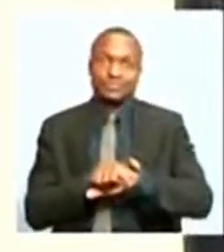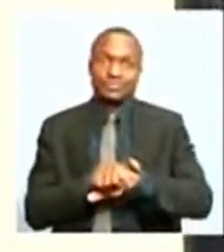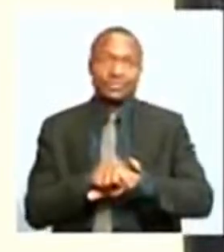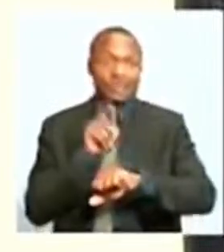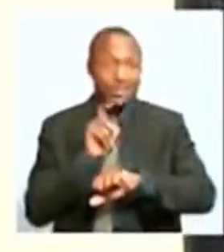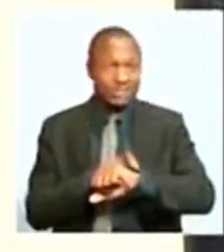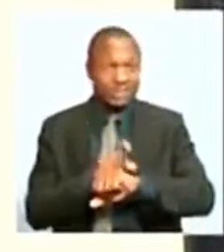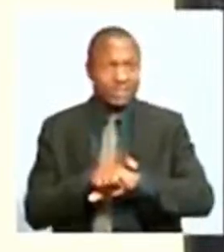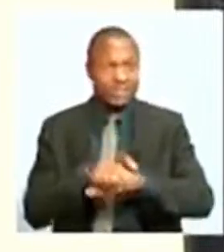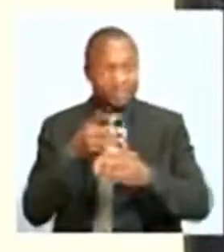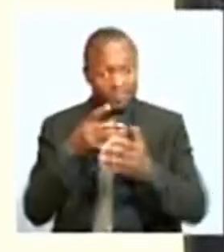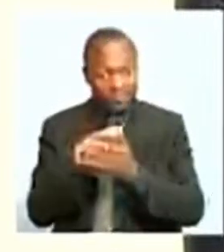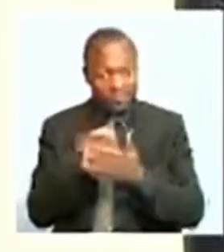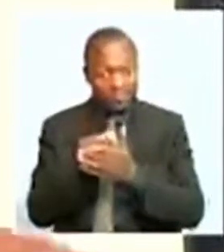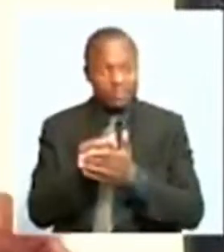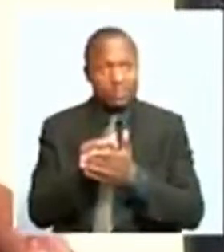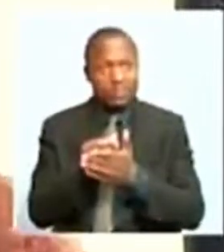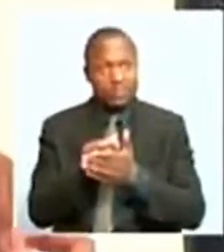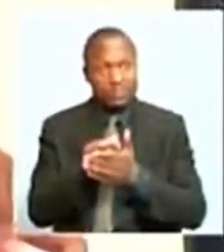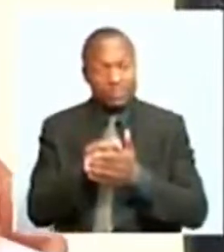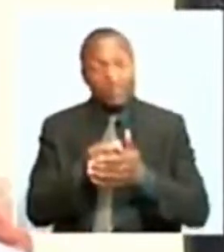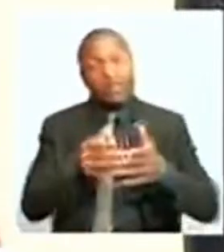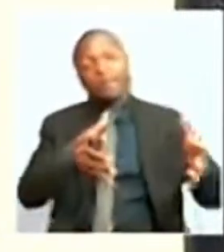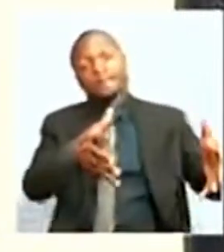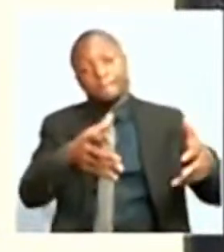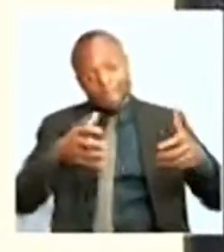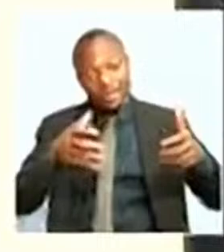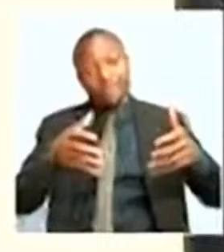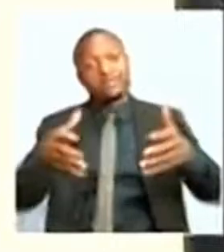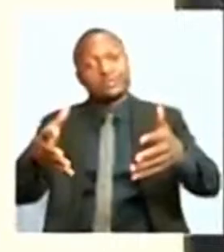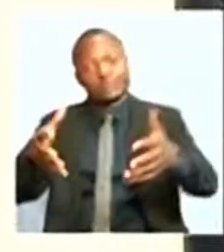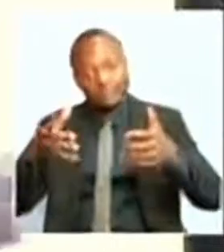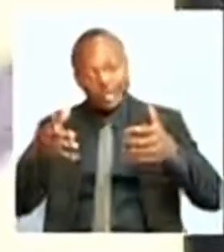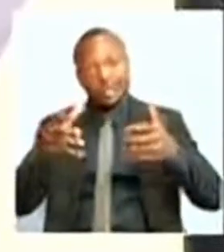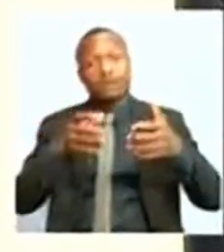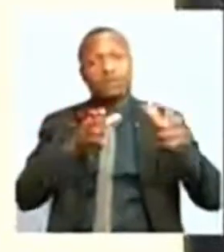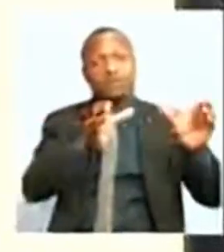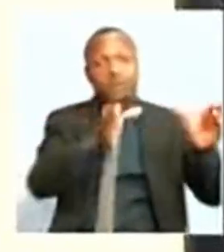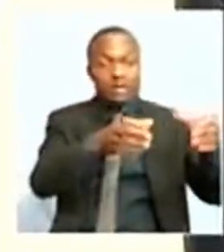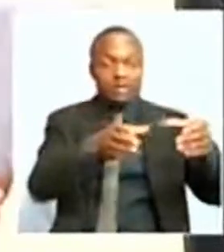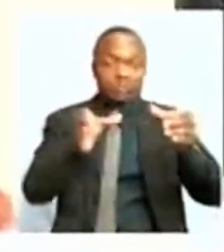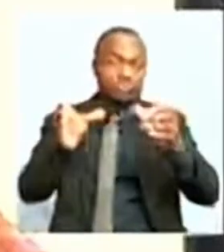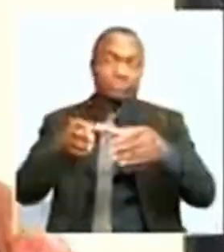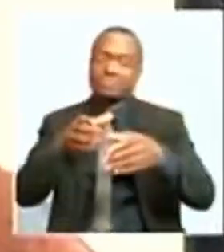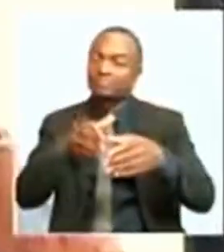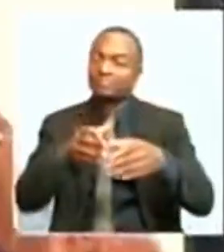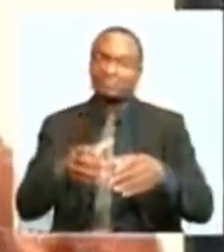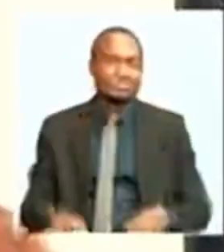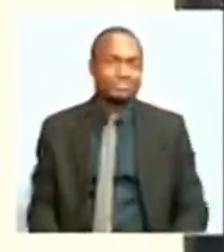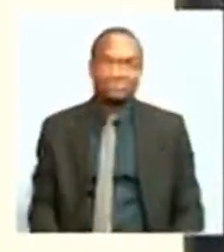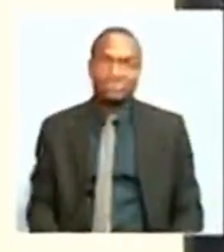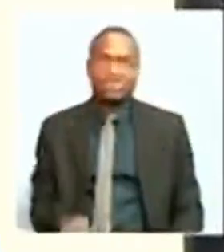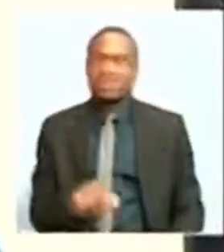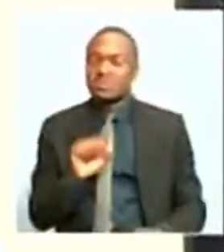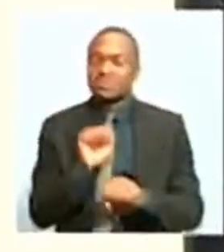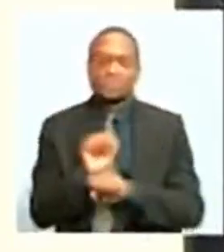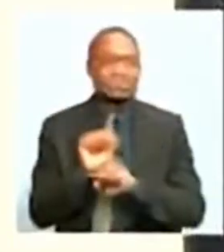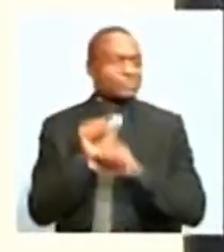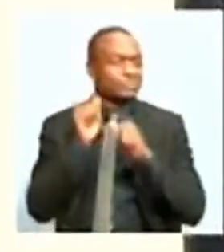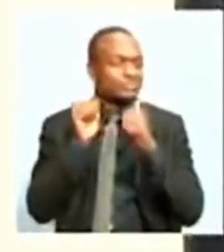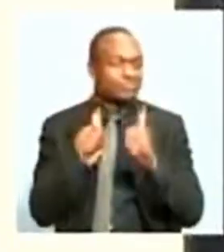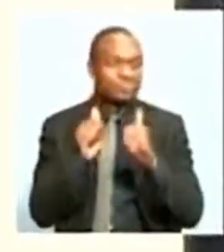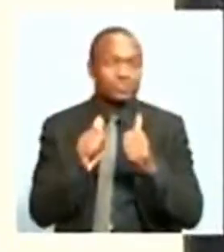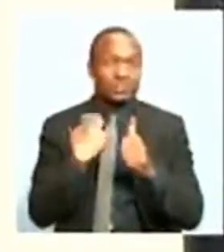time the funds were withdrawn from the councils, it has been something else. We were doing very well in terms